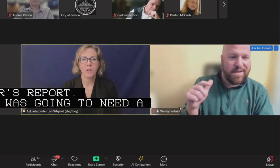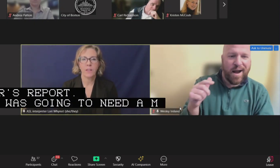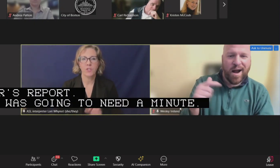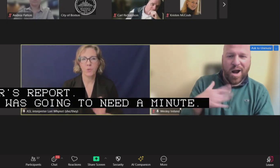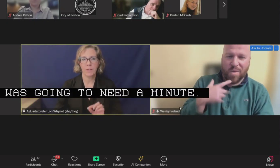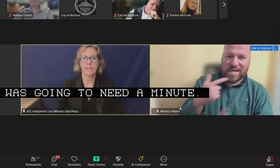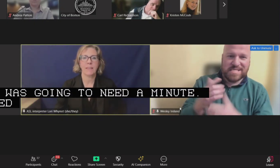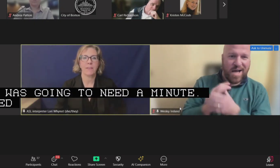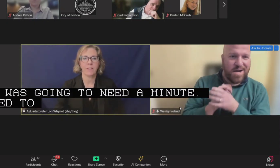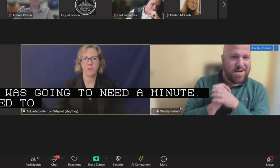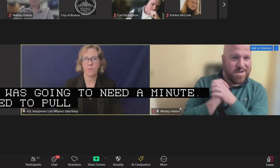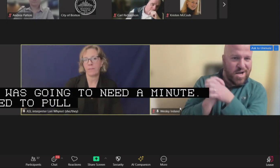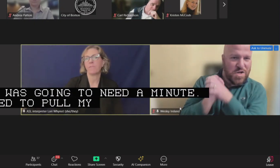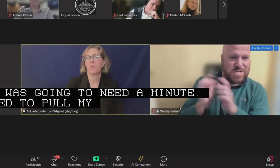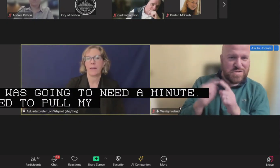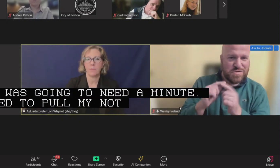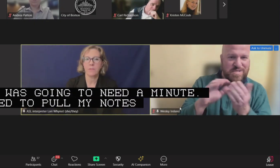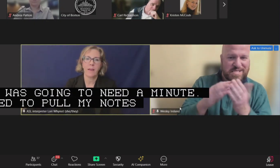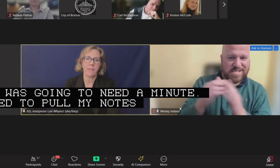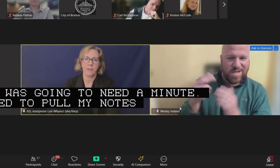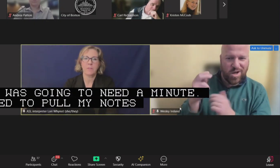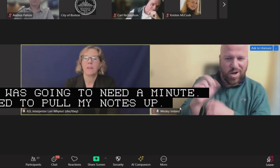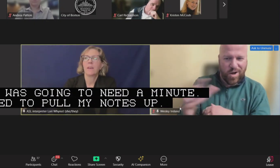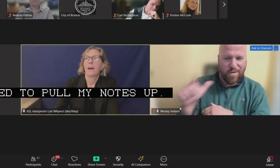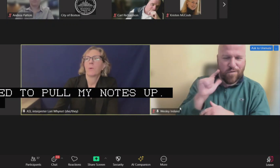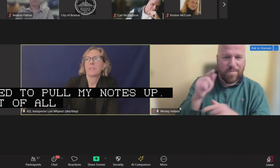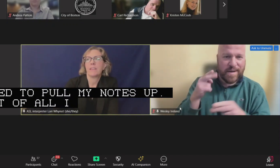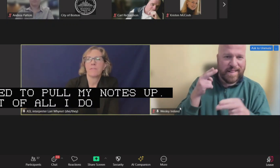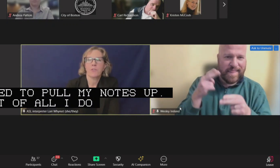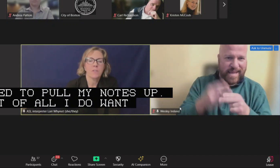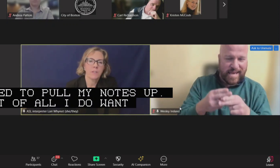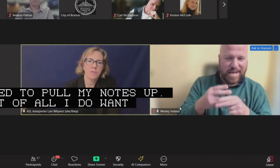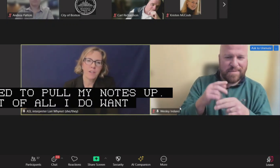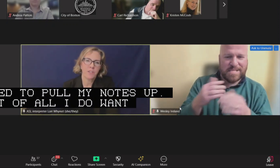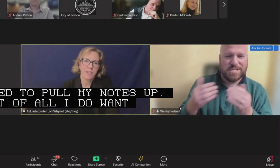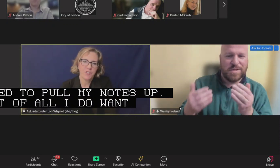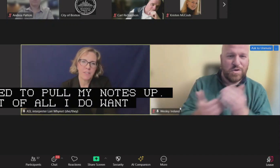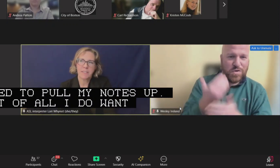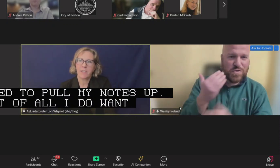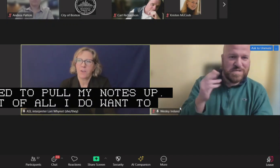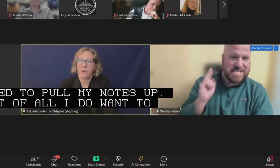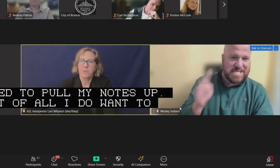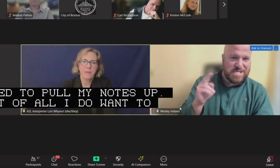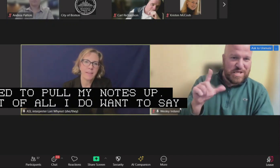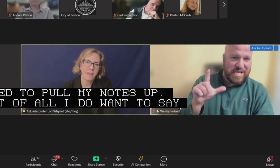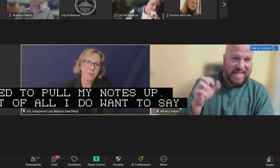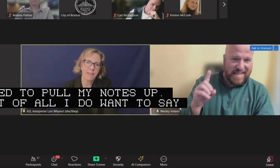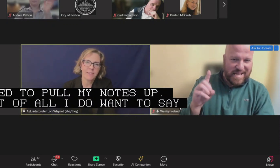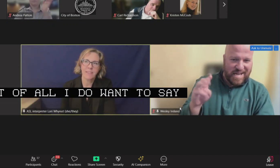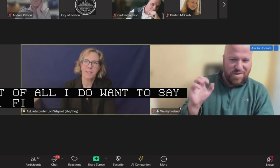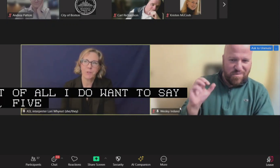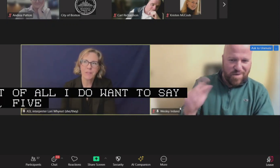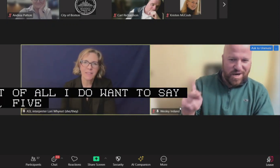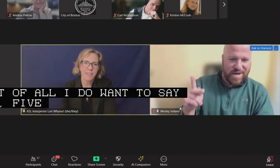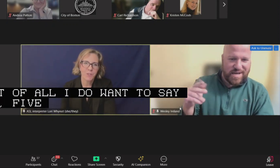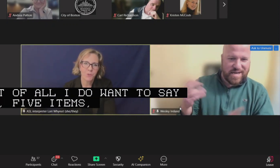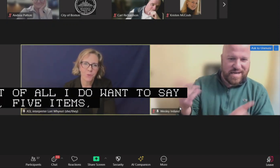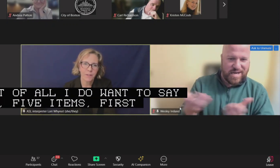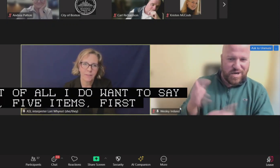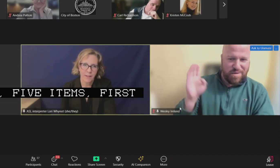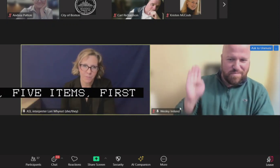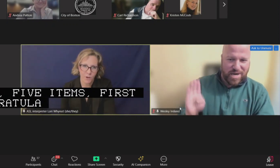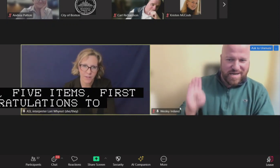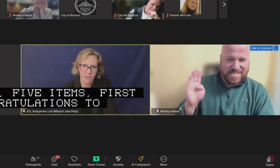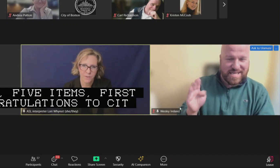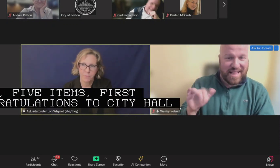Okay, first of all, I do want to say I've got 5 items. I want to say first, congratulations to City Hall for being named as the newest